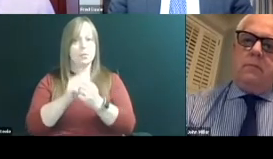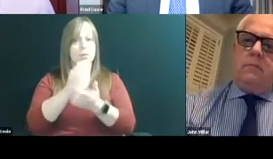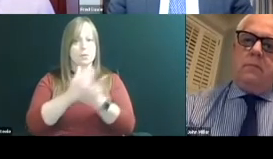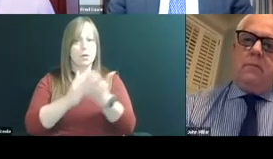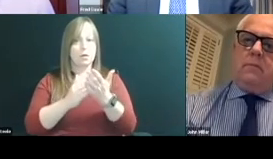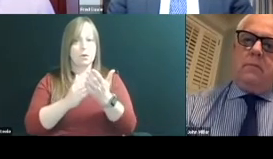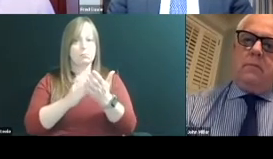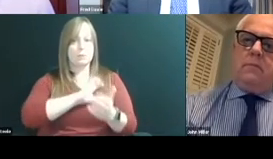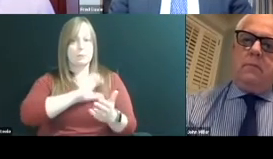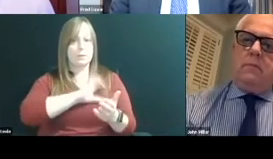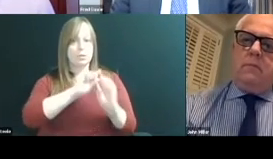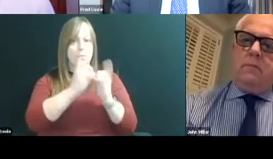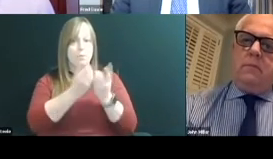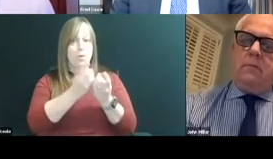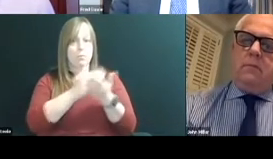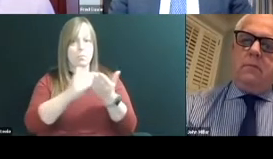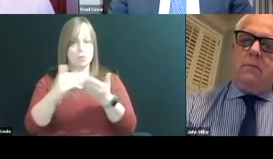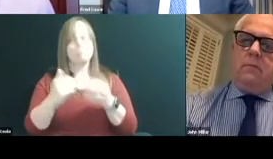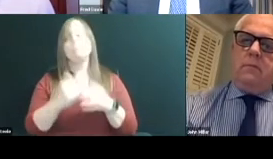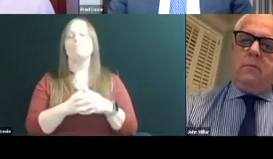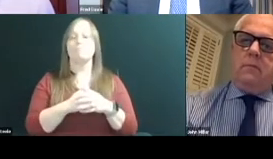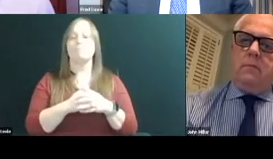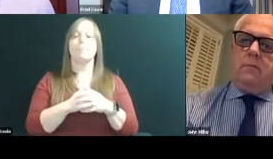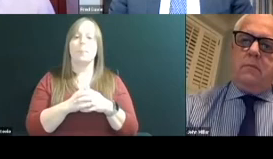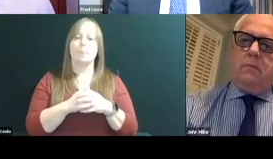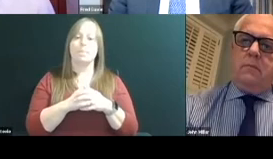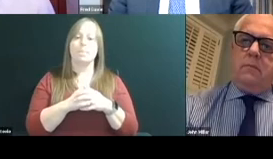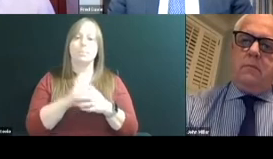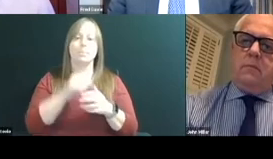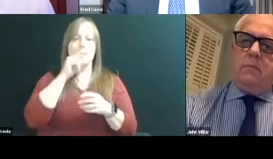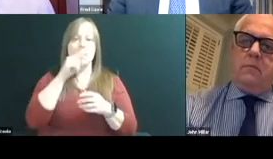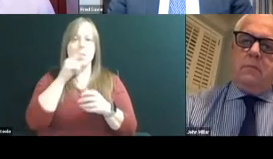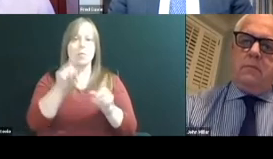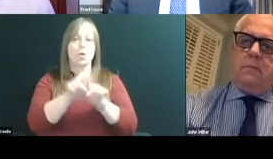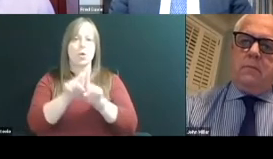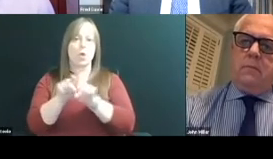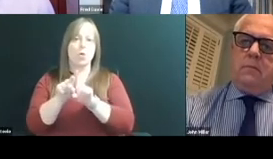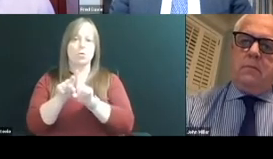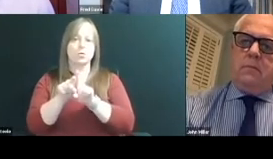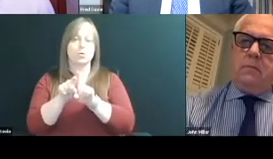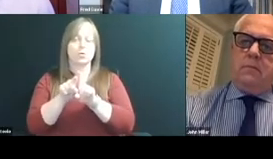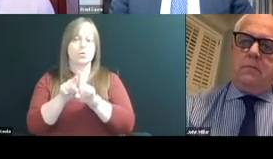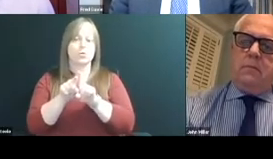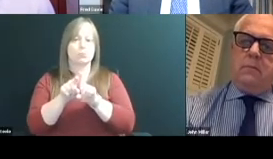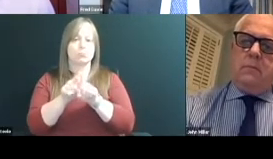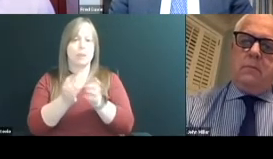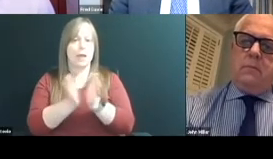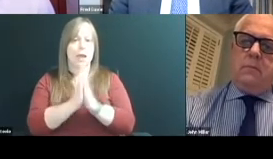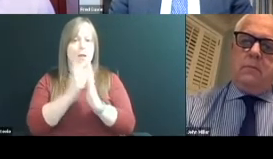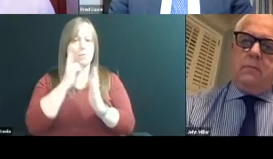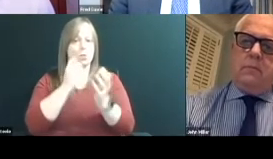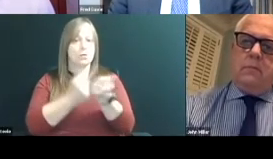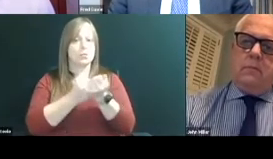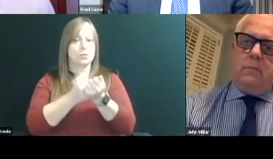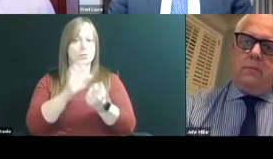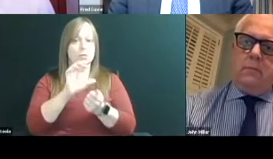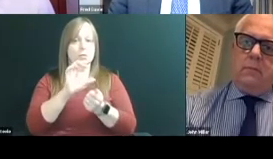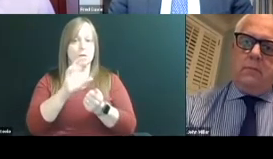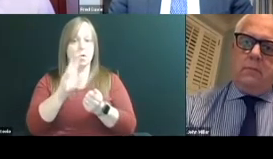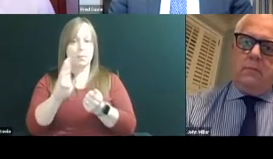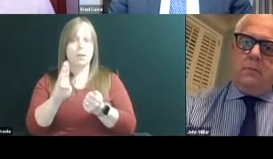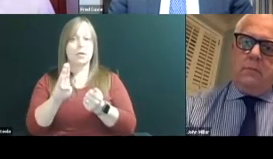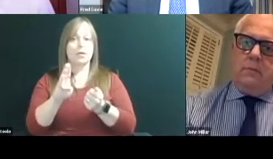degree to the police department's budget. The public also called for and broadly supported